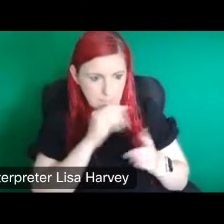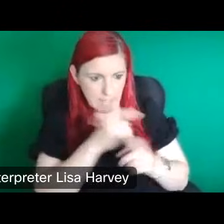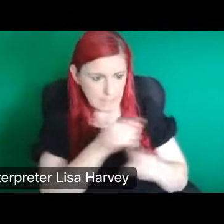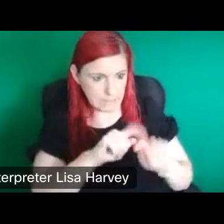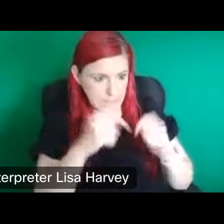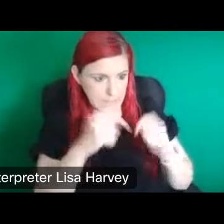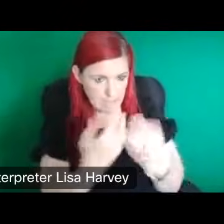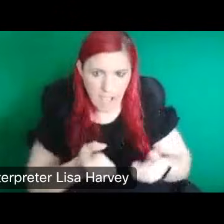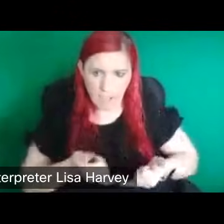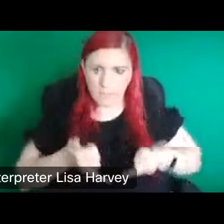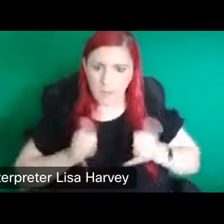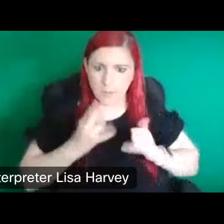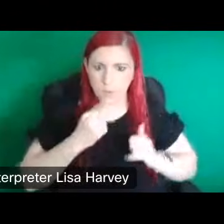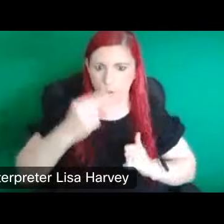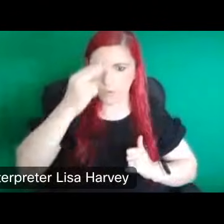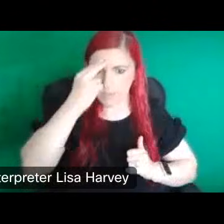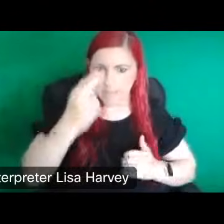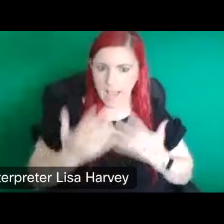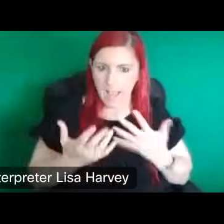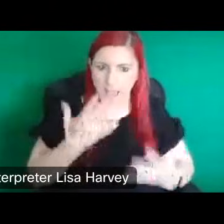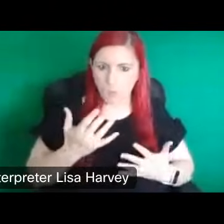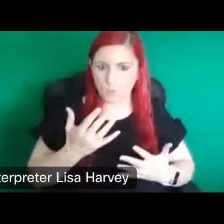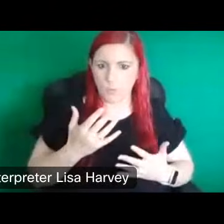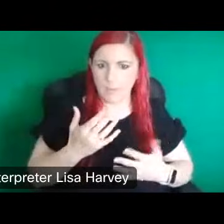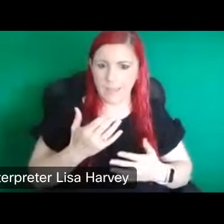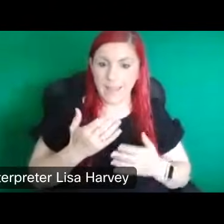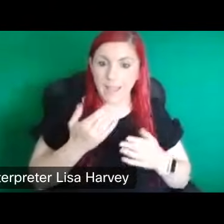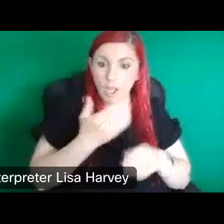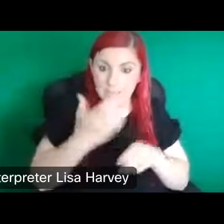safe, consistent implementation across the services.